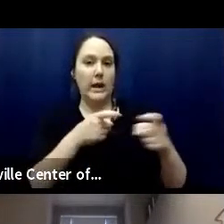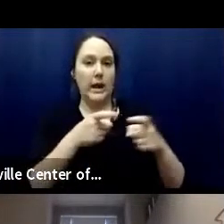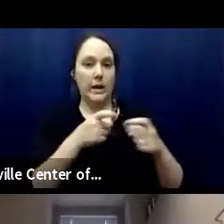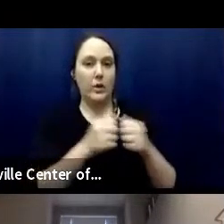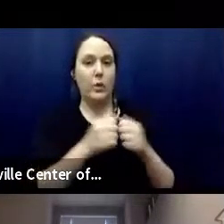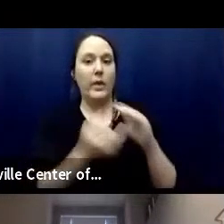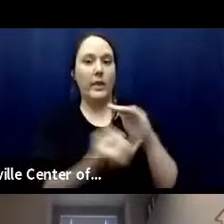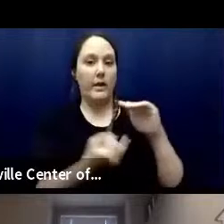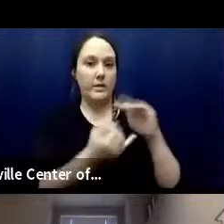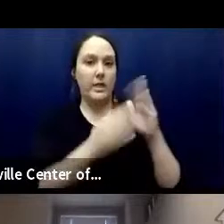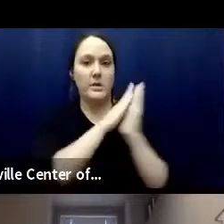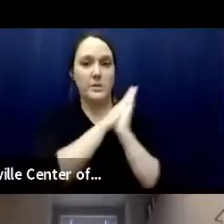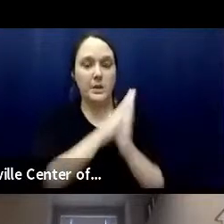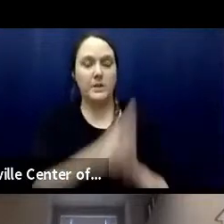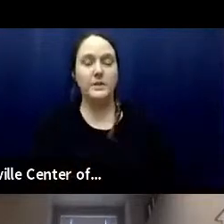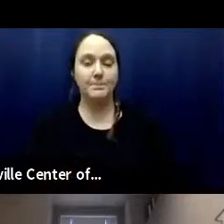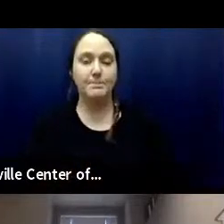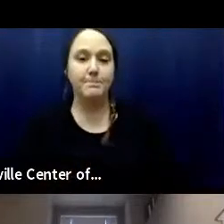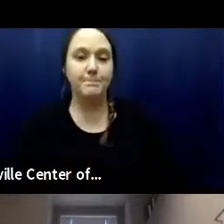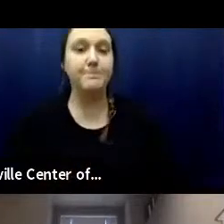the isolation beds.